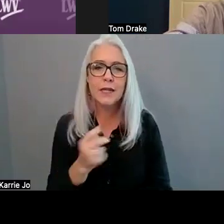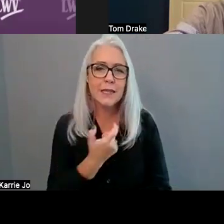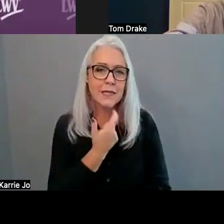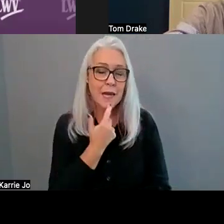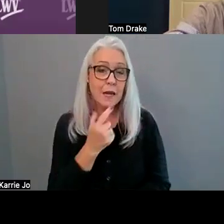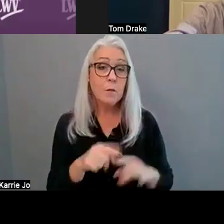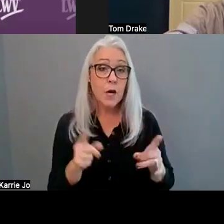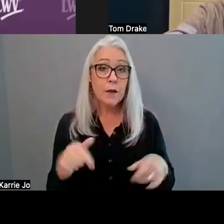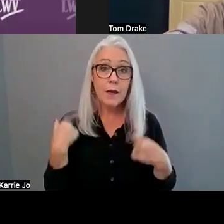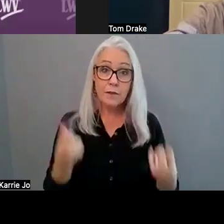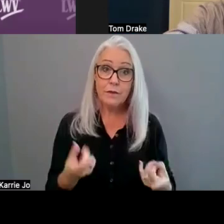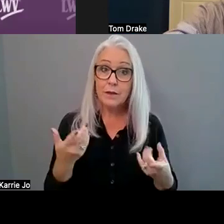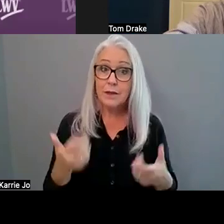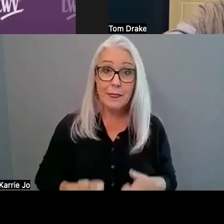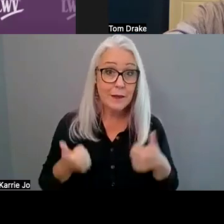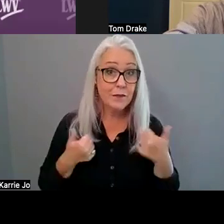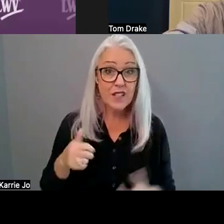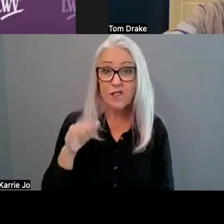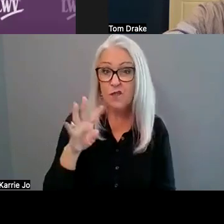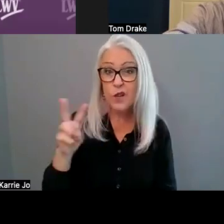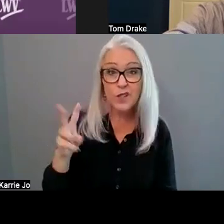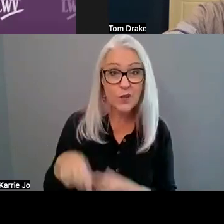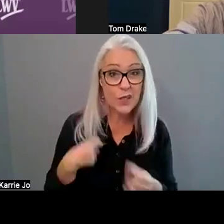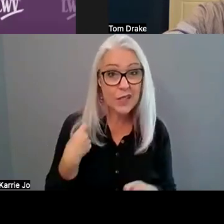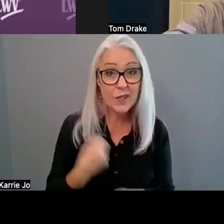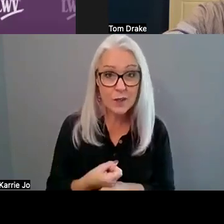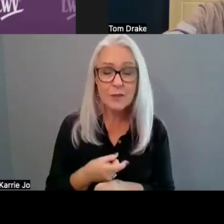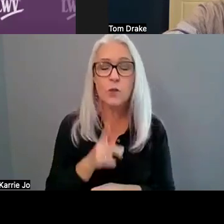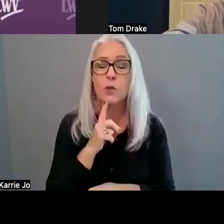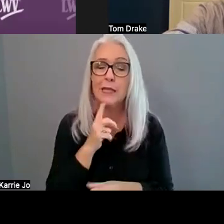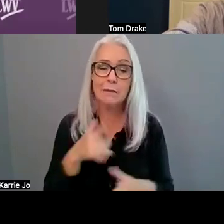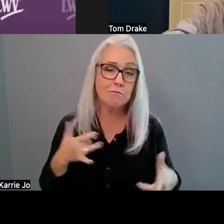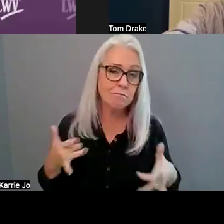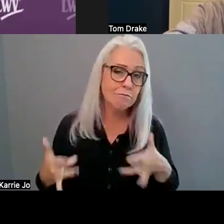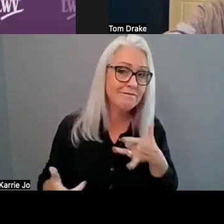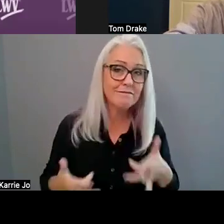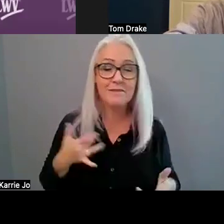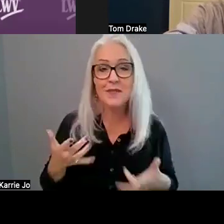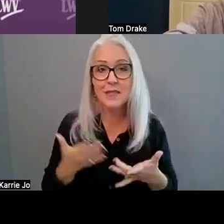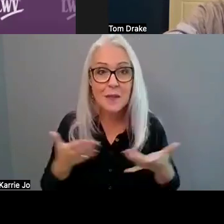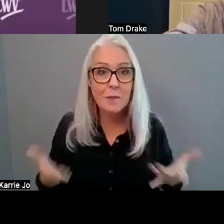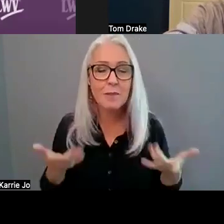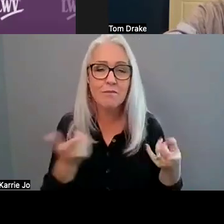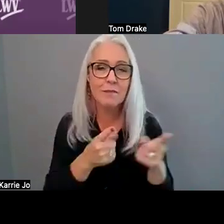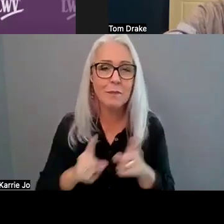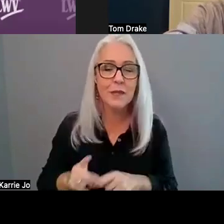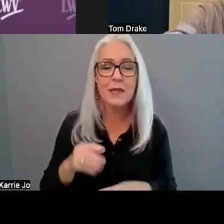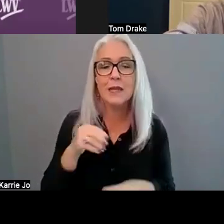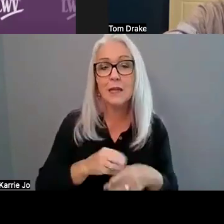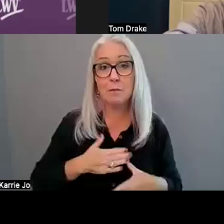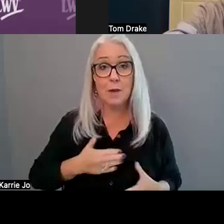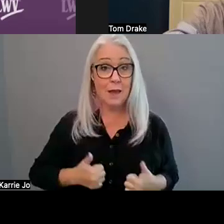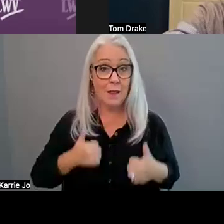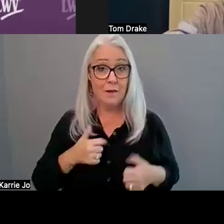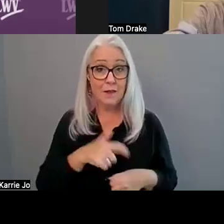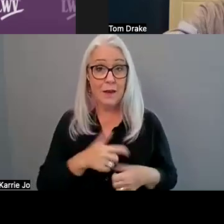I've lived here 42 of my 52 years, and I've really been excited, hopefully, about something happening in my lifetime here in the